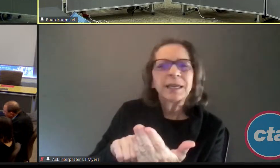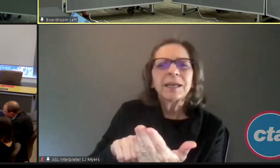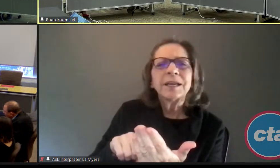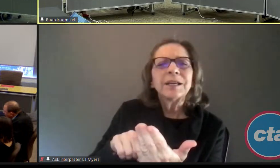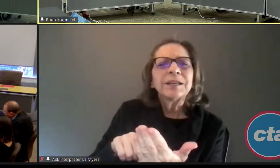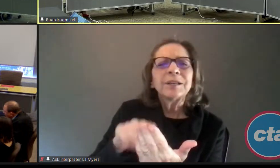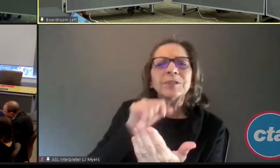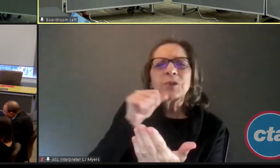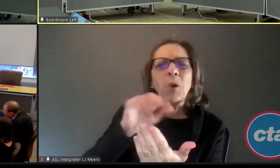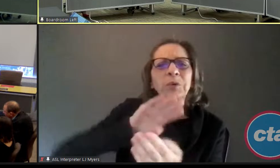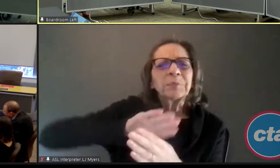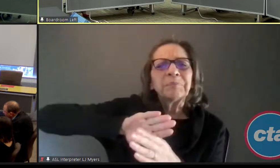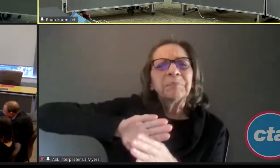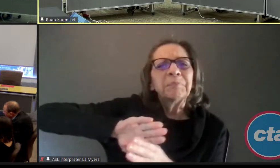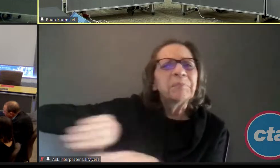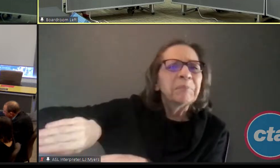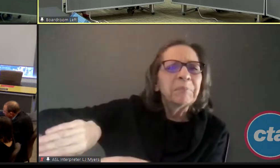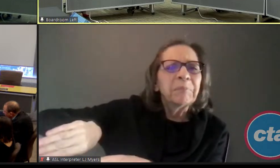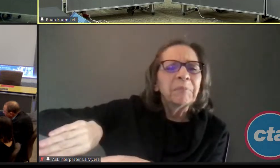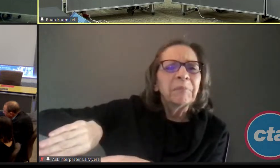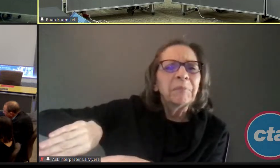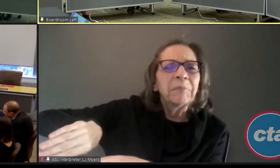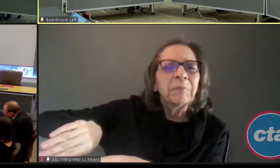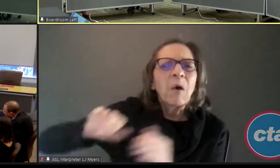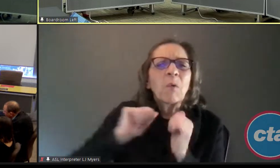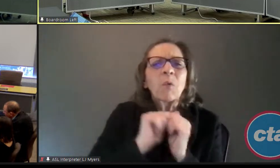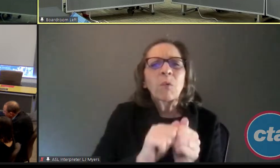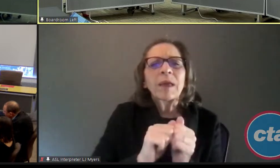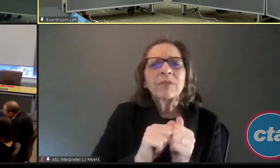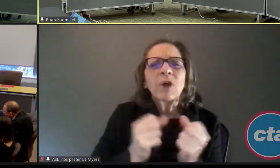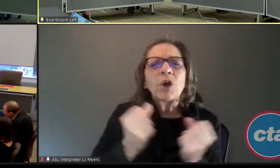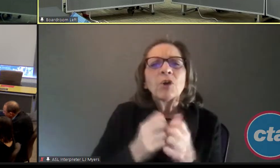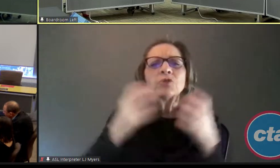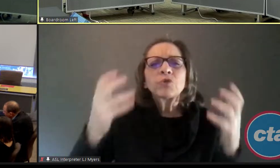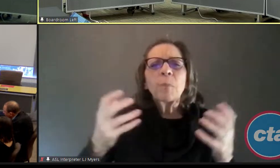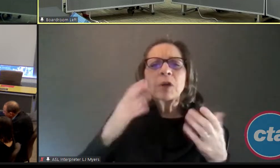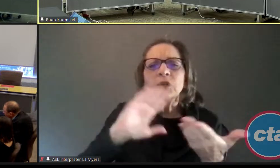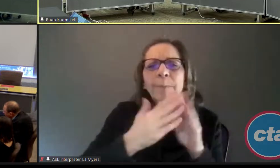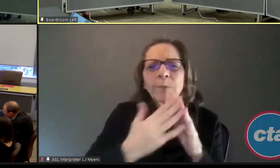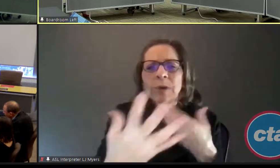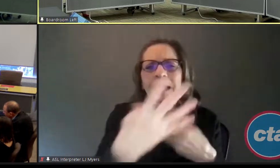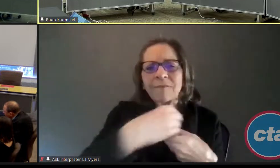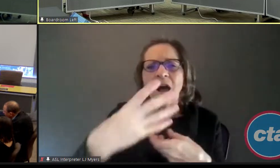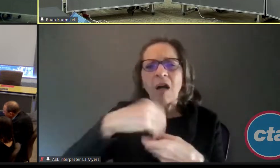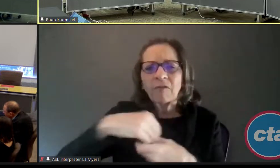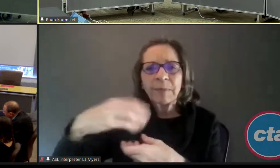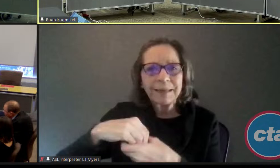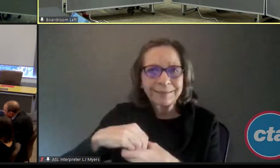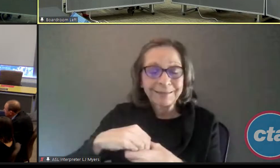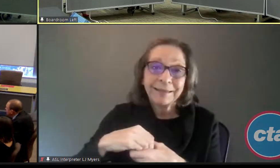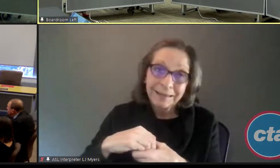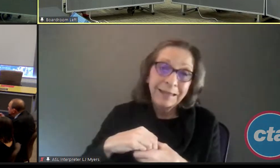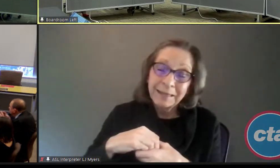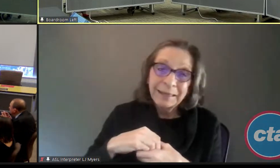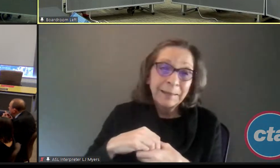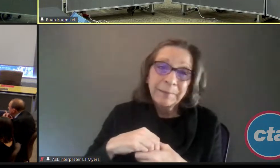down in an overabundance of community engagement. You know, I would say if it wasn't